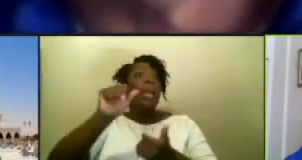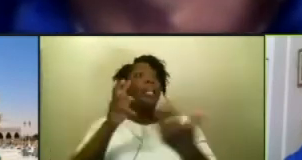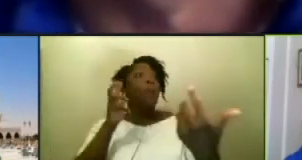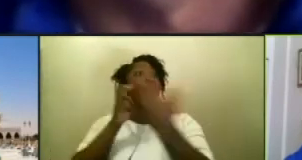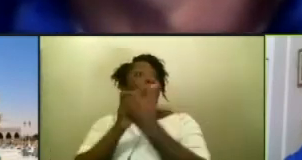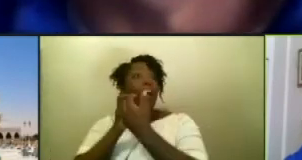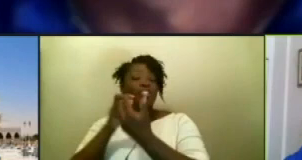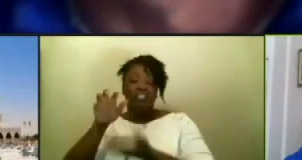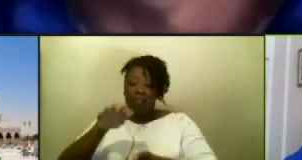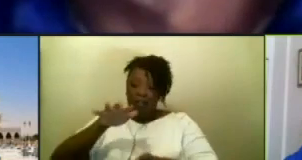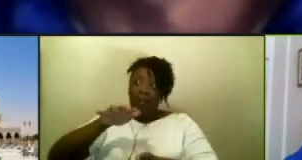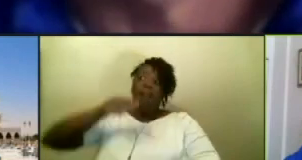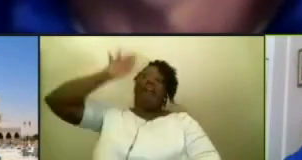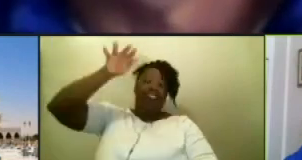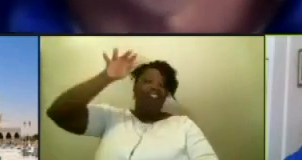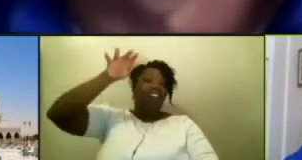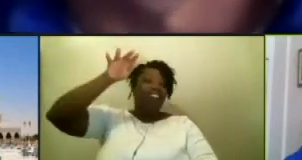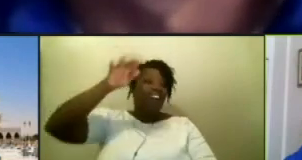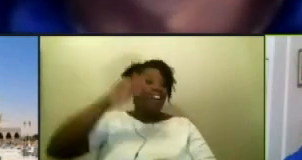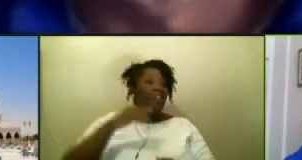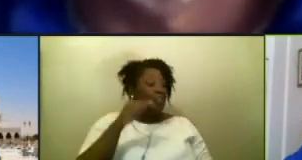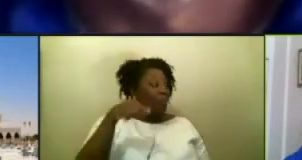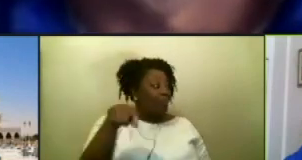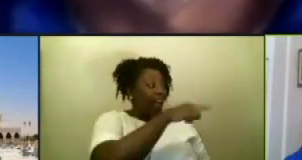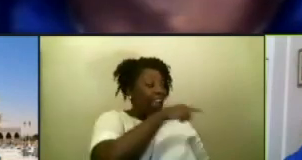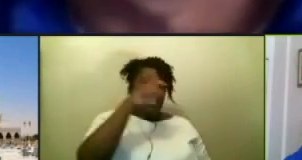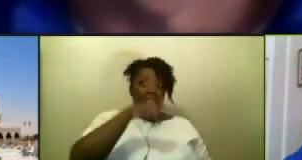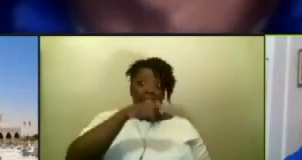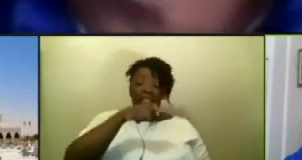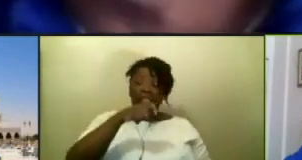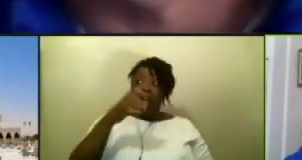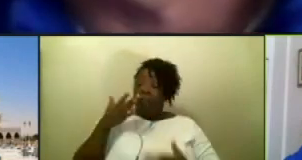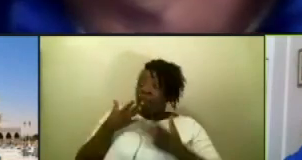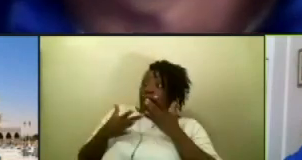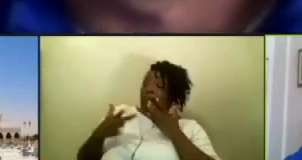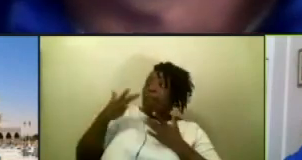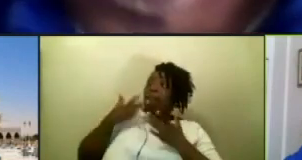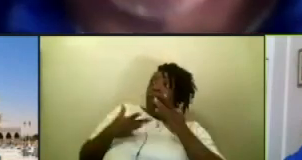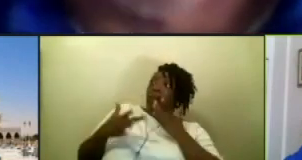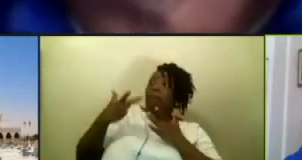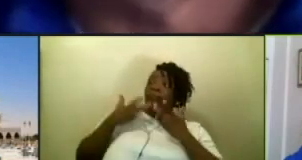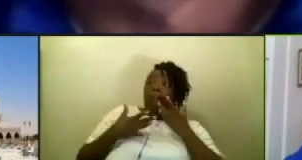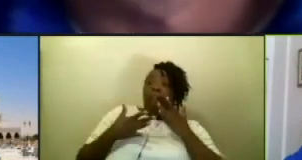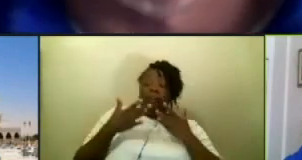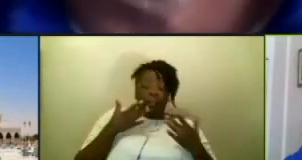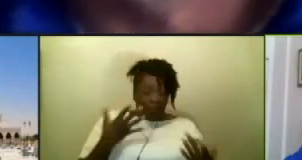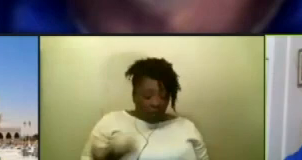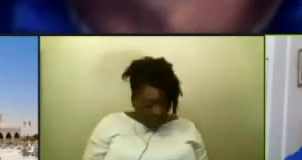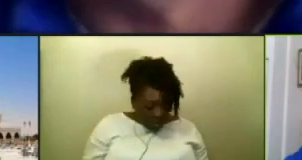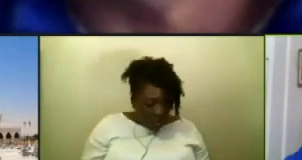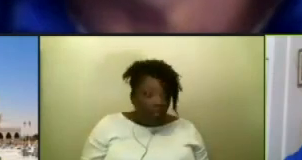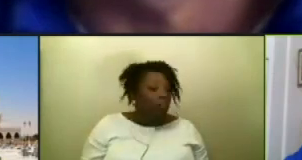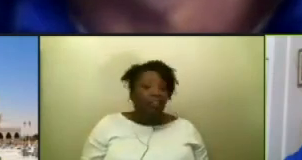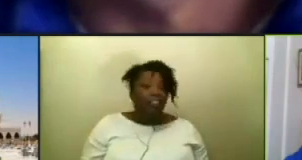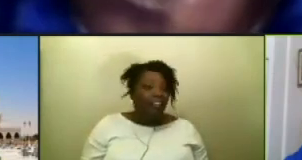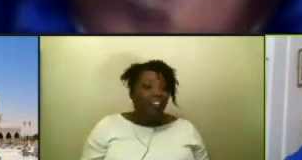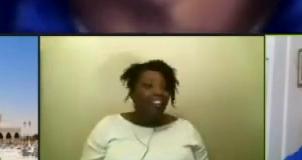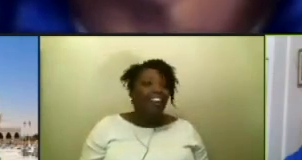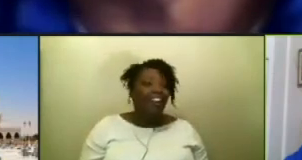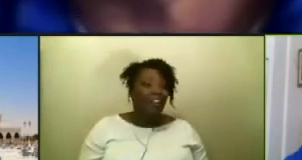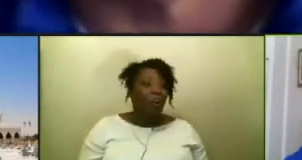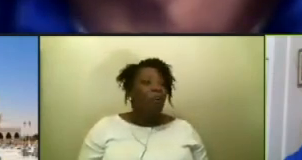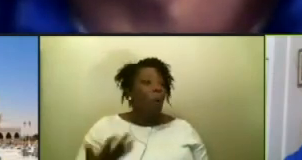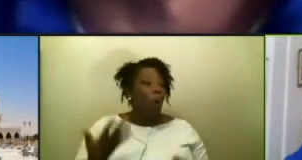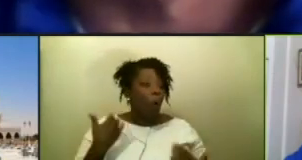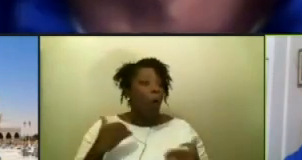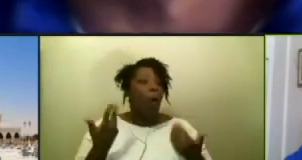of our community will not be a crisis. It won't be that we're caught in having to respond, but that we already have a